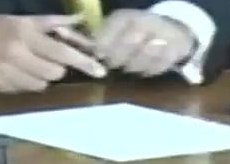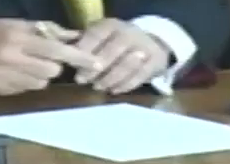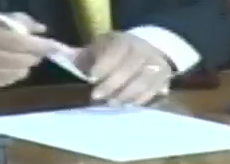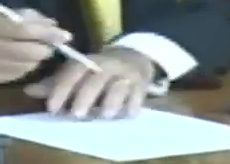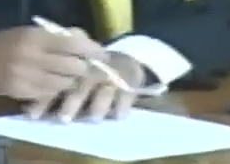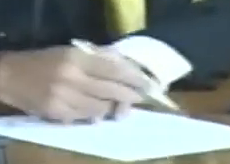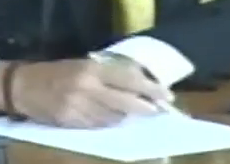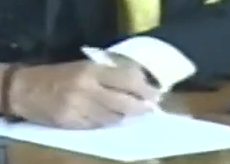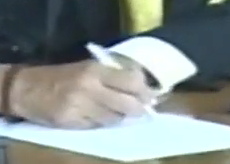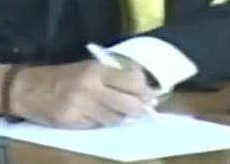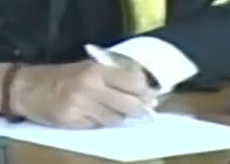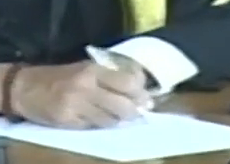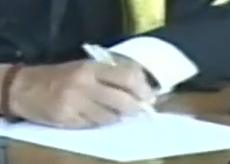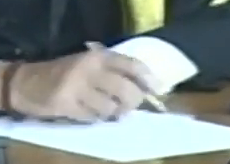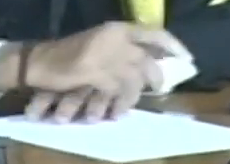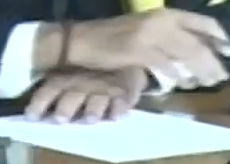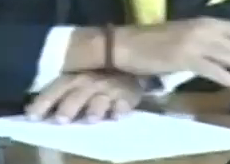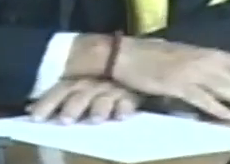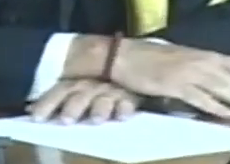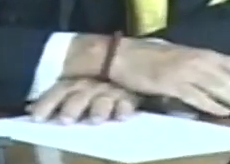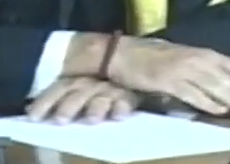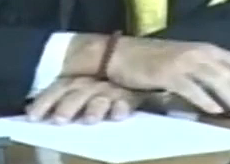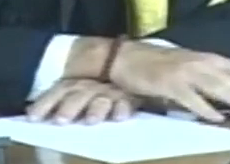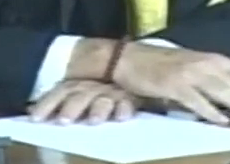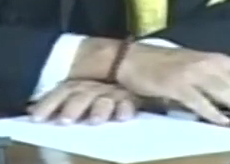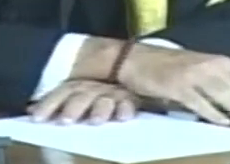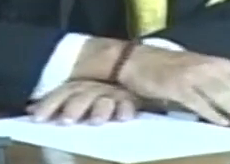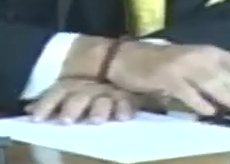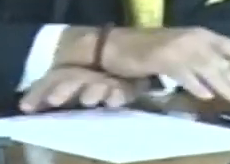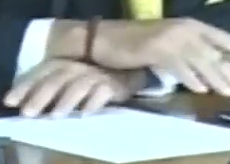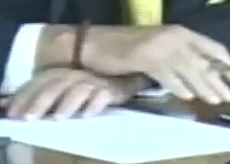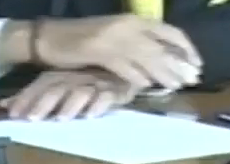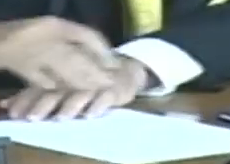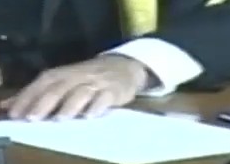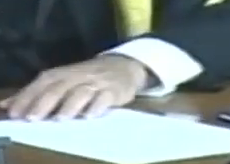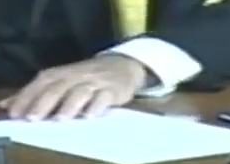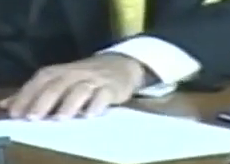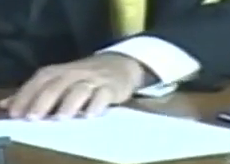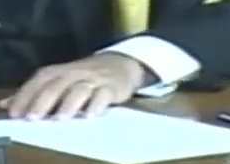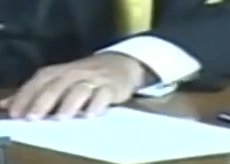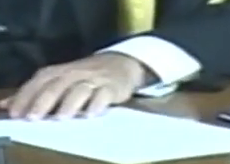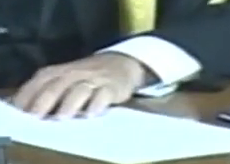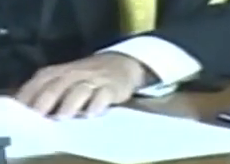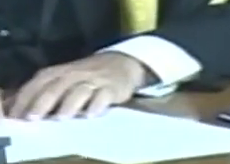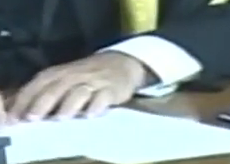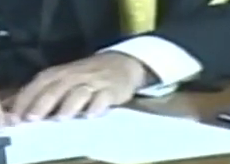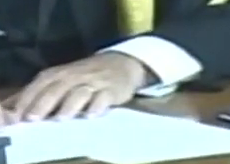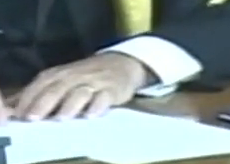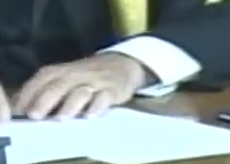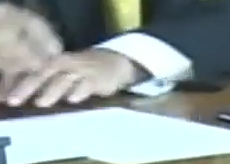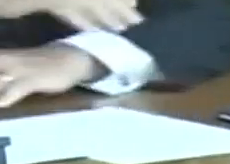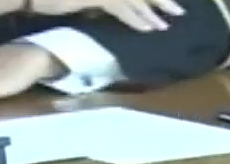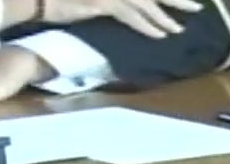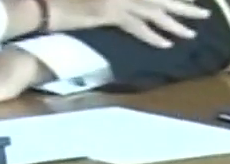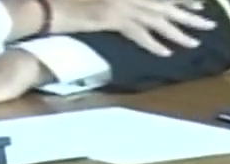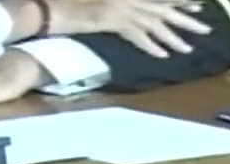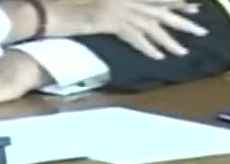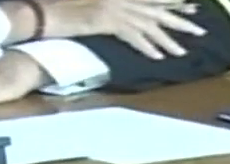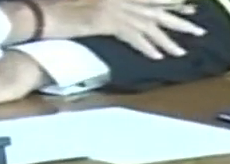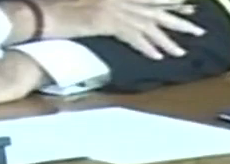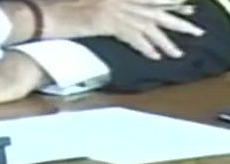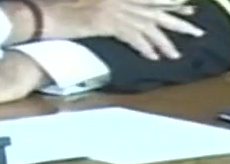Alumina Industry Special Provisions, Clarendon Alumina Production Limited, Associated Producer Order